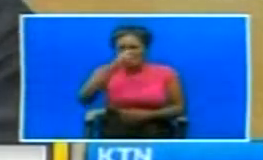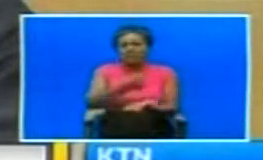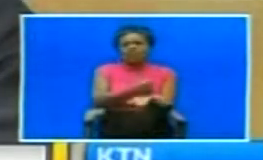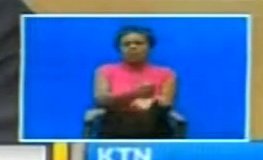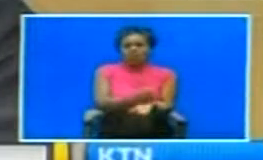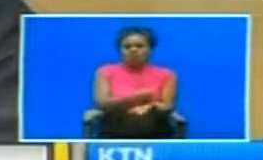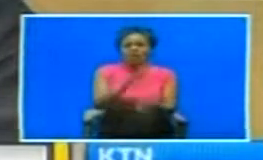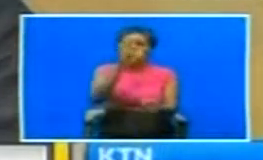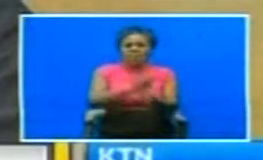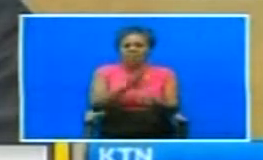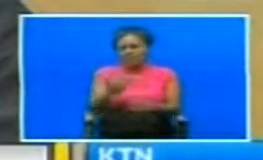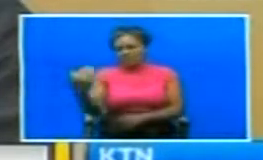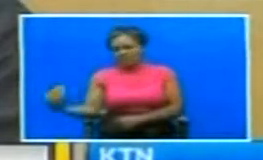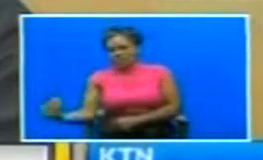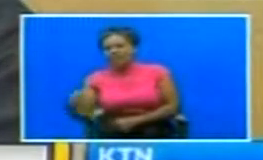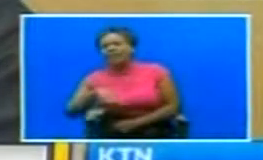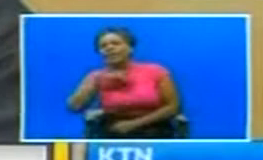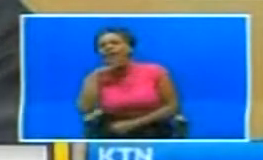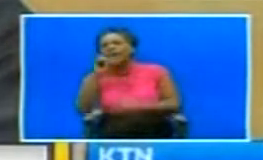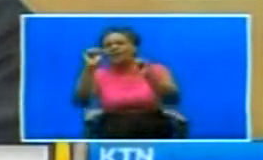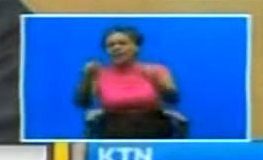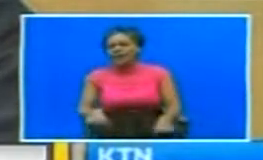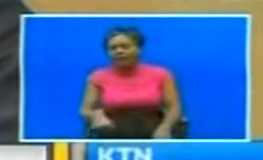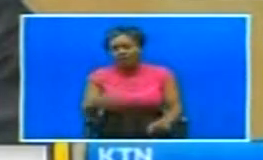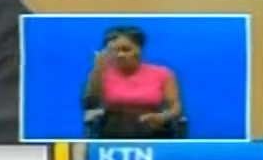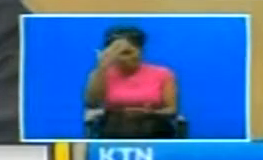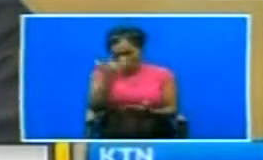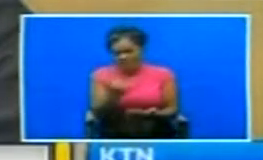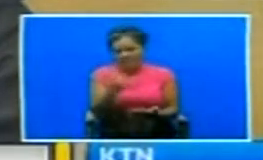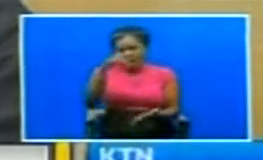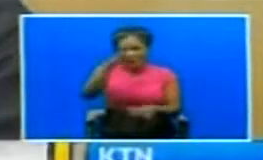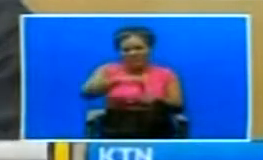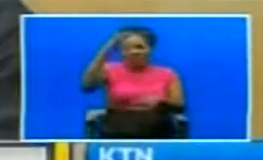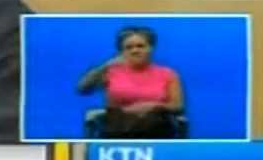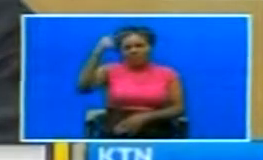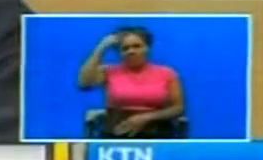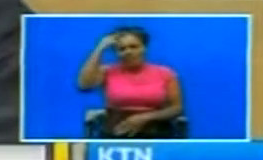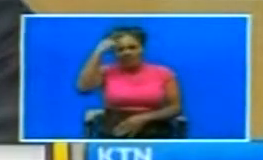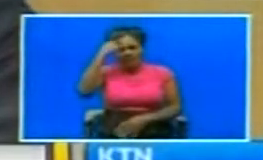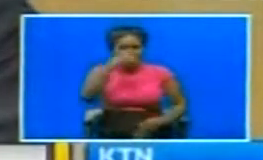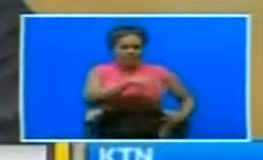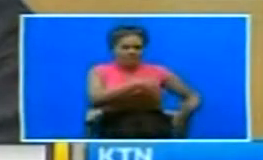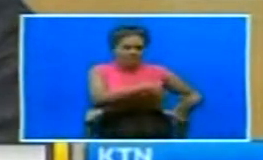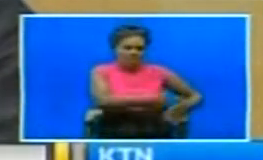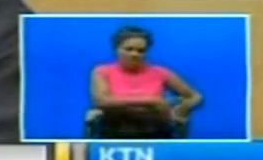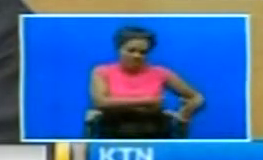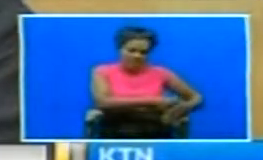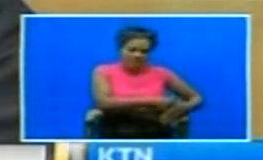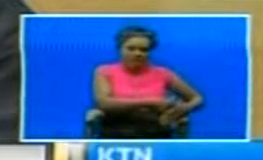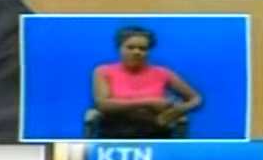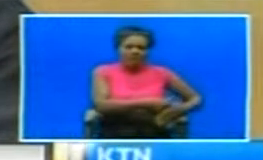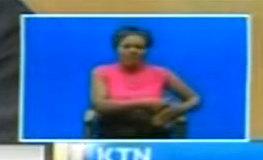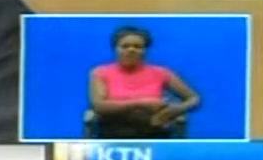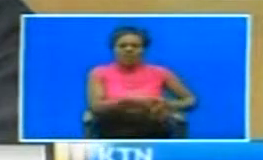and many of these children may die because it affects not just their brain, but also their liver, their kidneys,